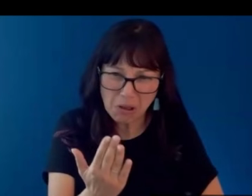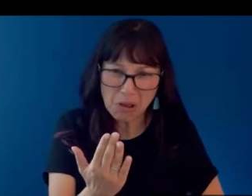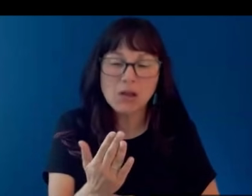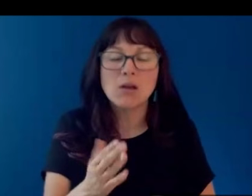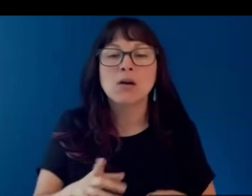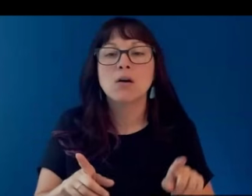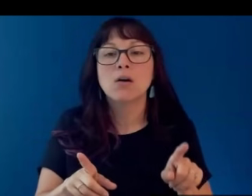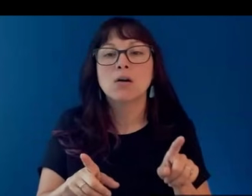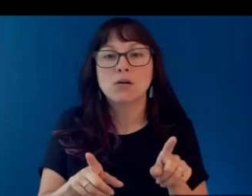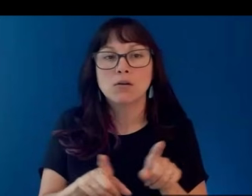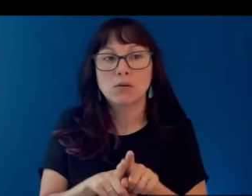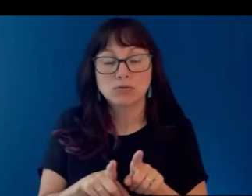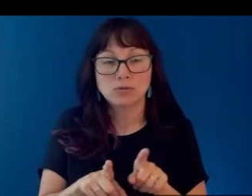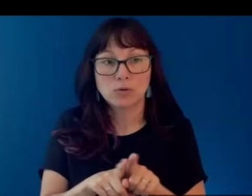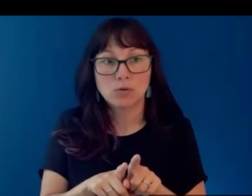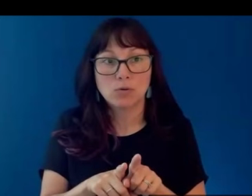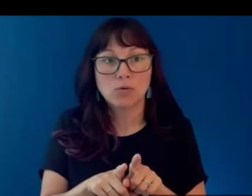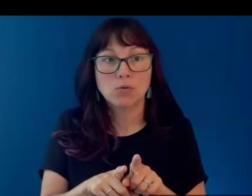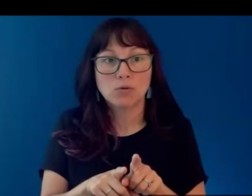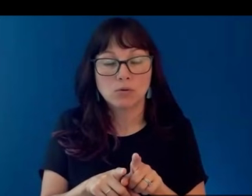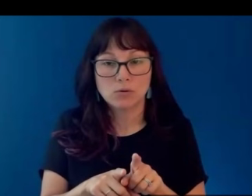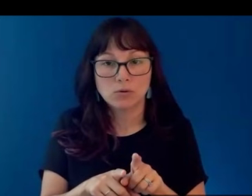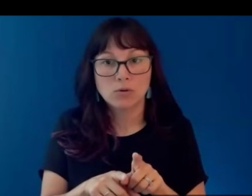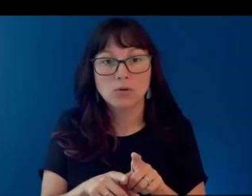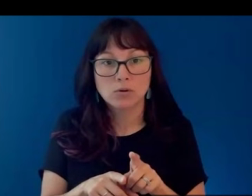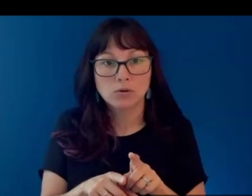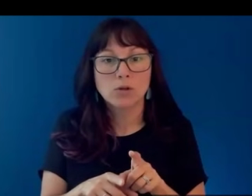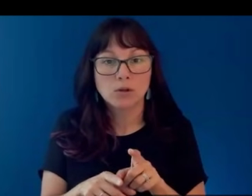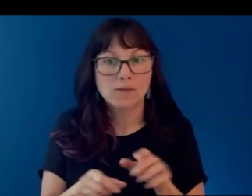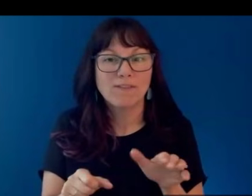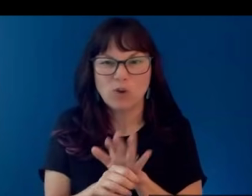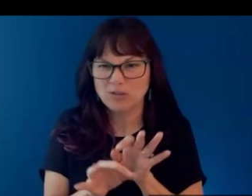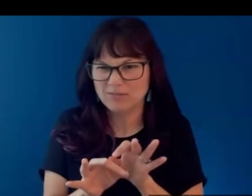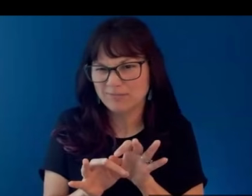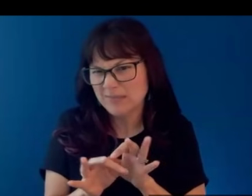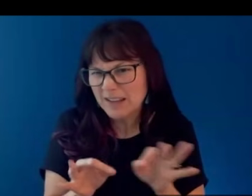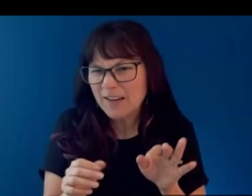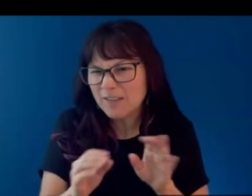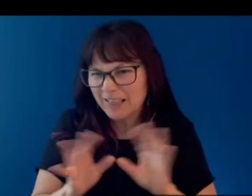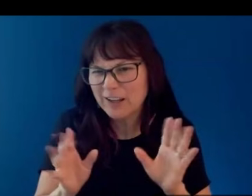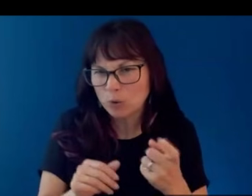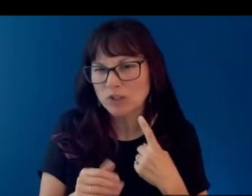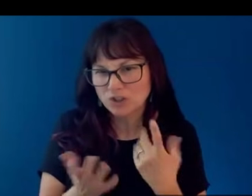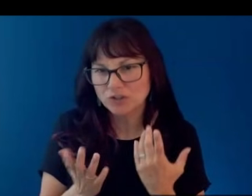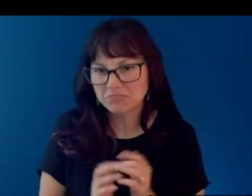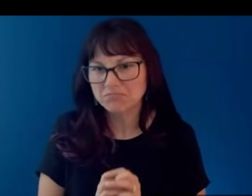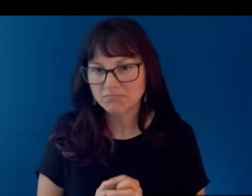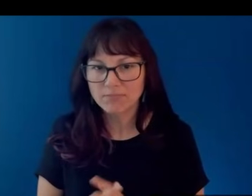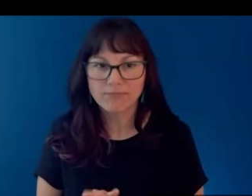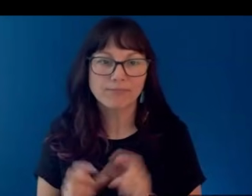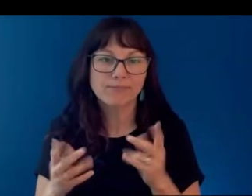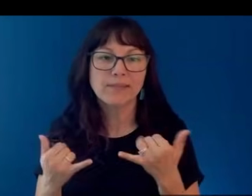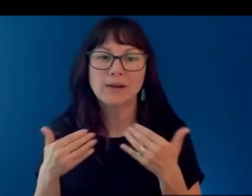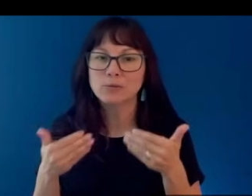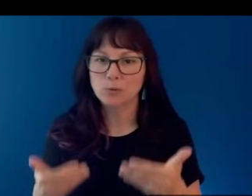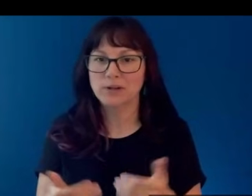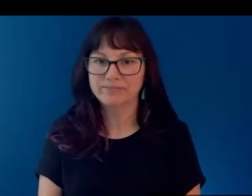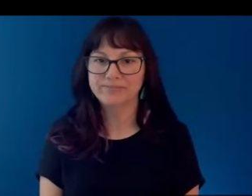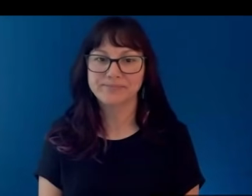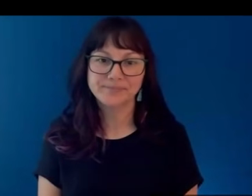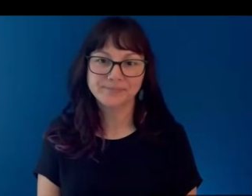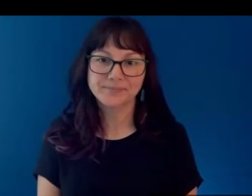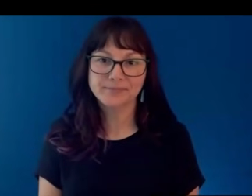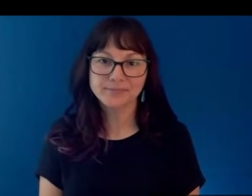complete so we know which question you are asking, okay? All right, so let's go ahead and get